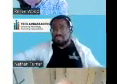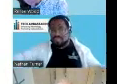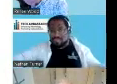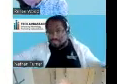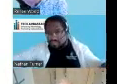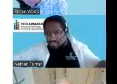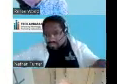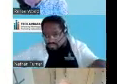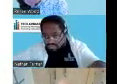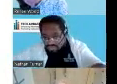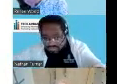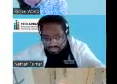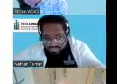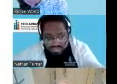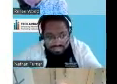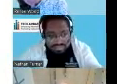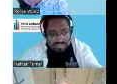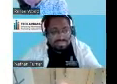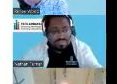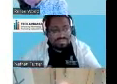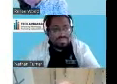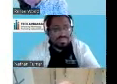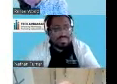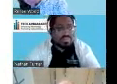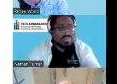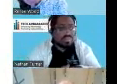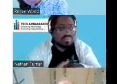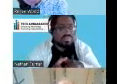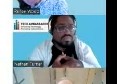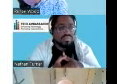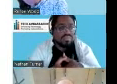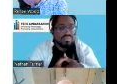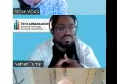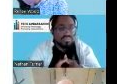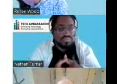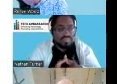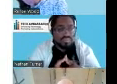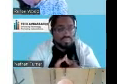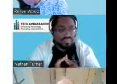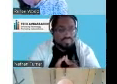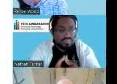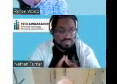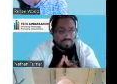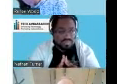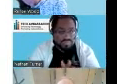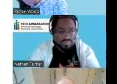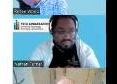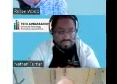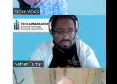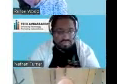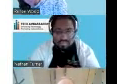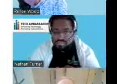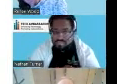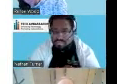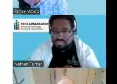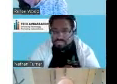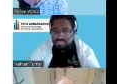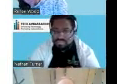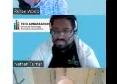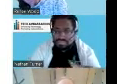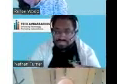So what things do you already do on the internet? What do you use it for? And you can have multiple answers here. Even if it's all 4, that's totally fine.